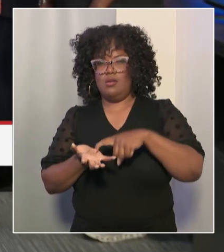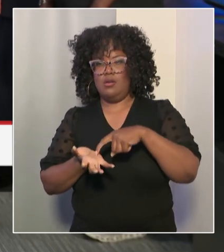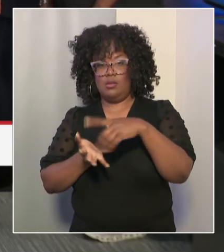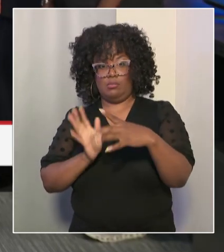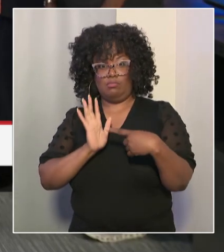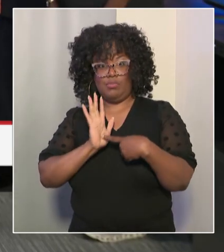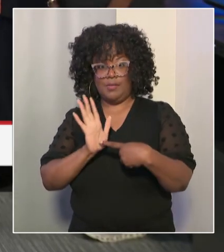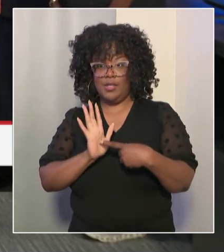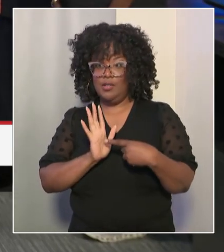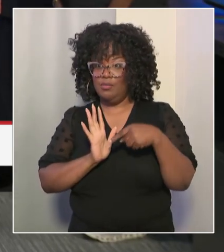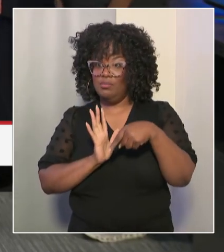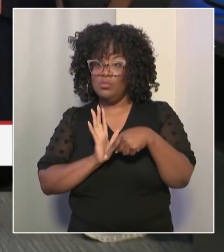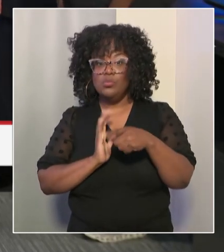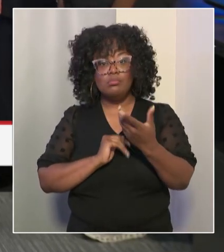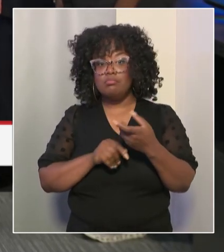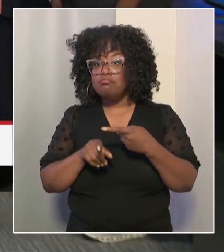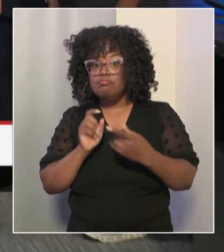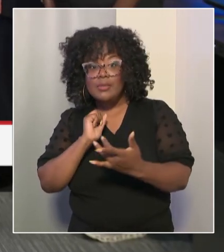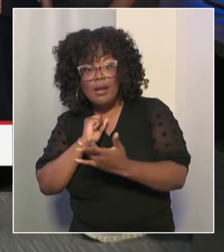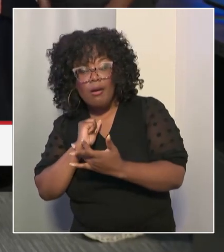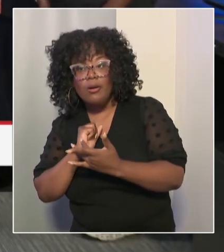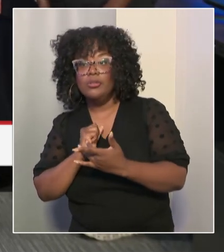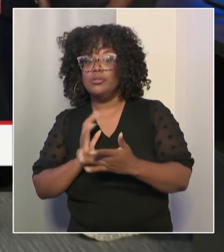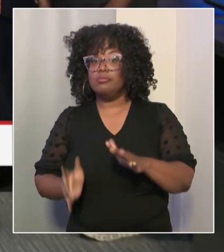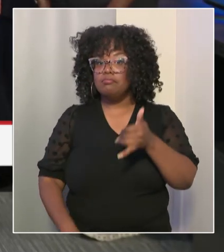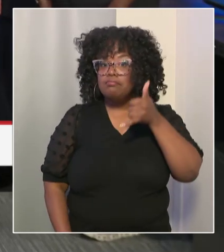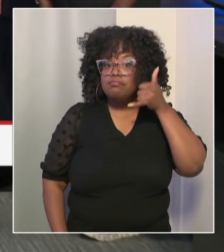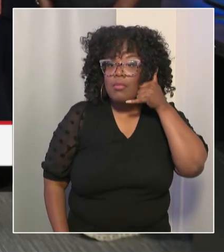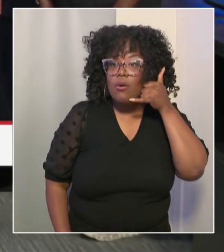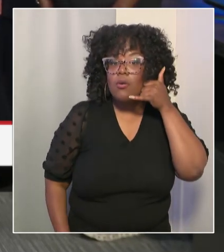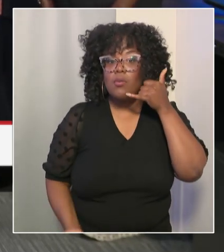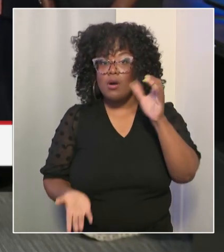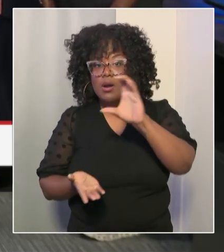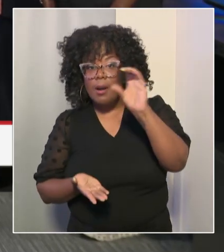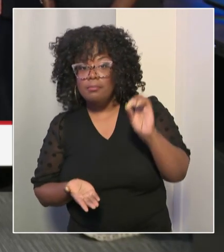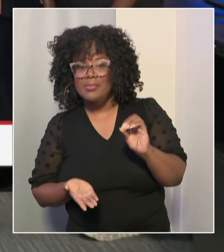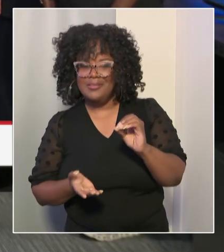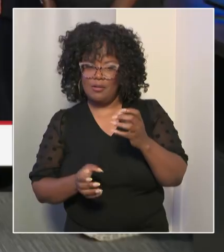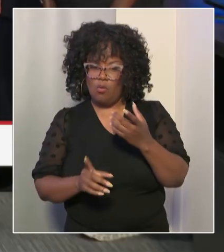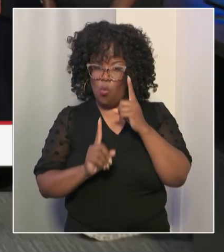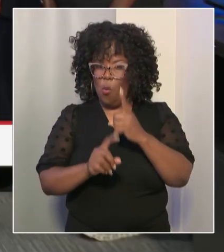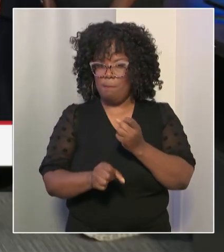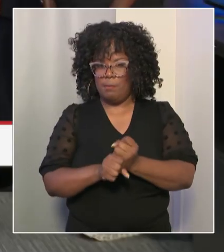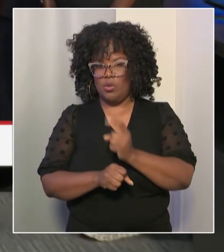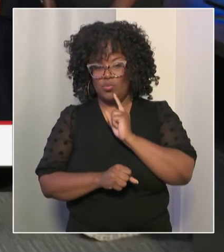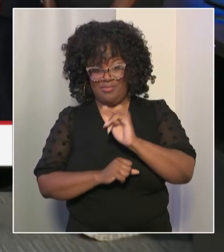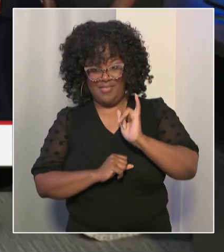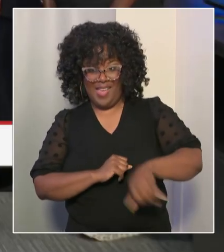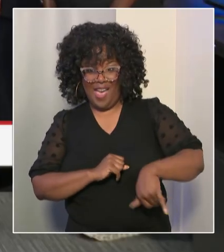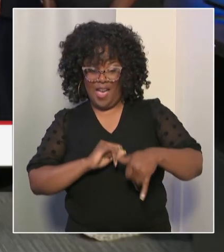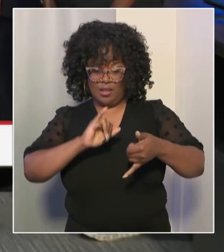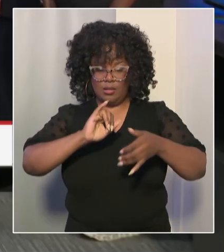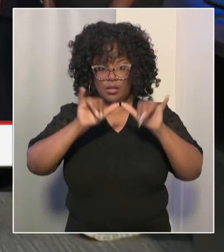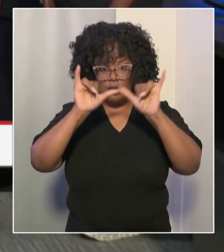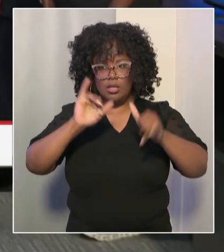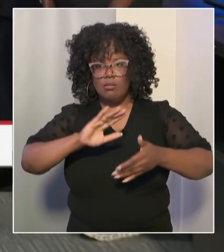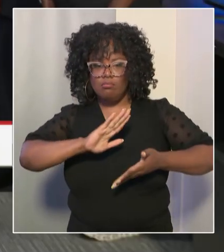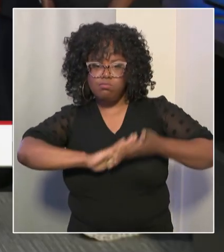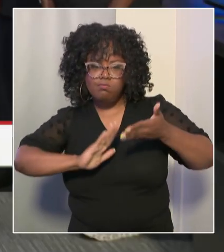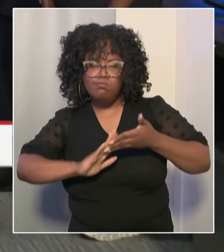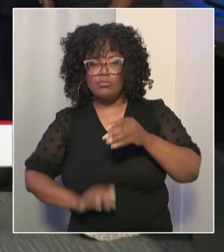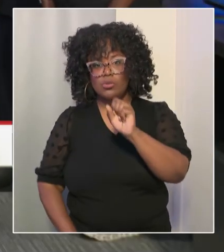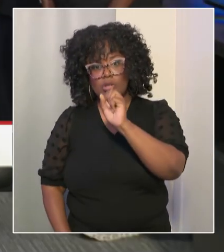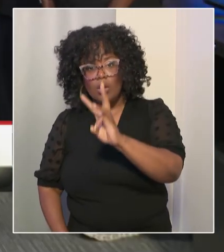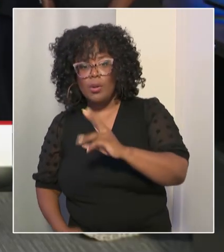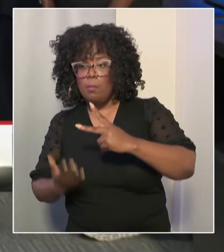Total Response, and Rapid SOS, who have been vital in helping us to ensure that the systems, programs, software, and capabilities